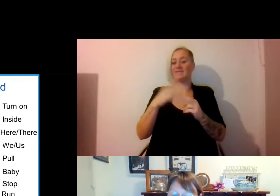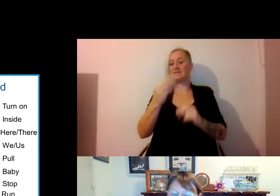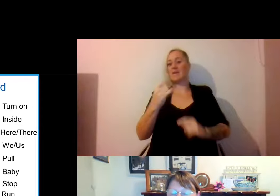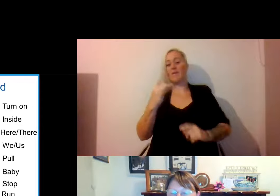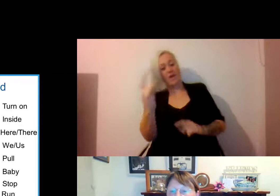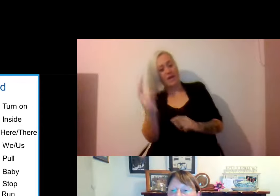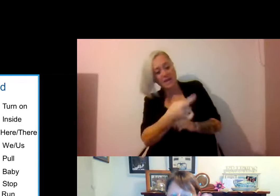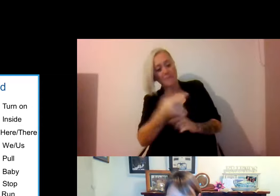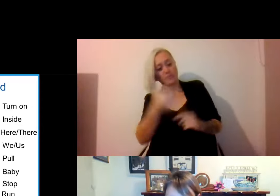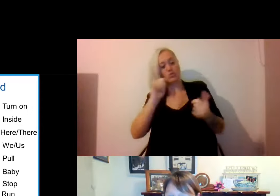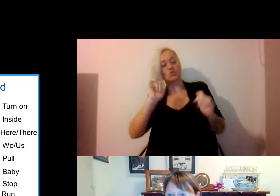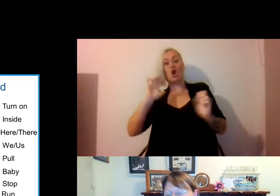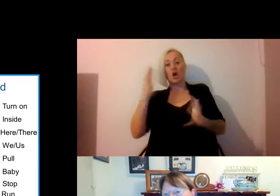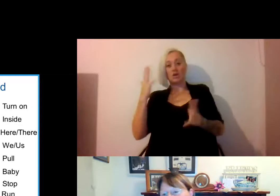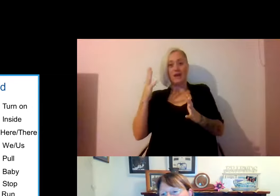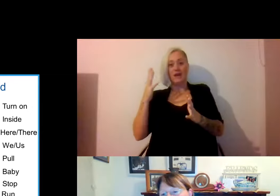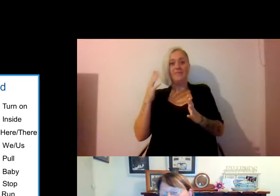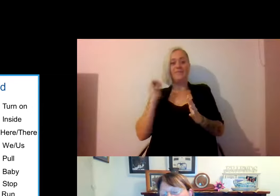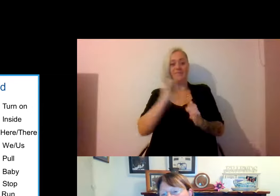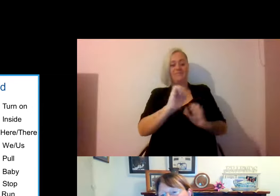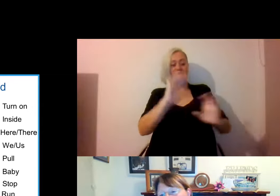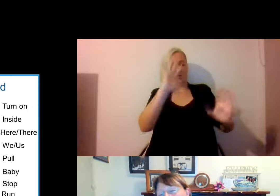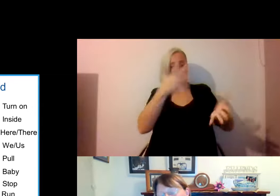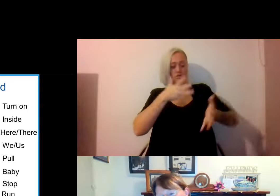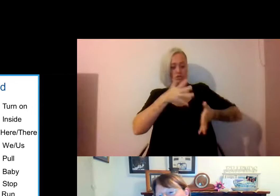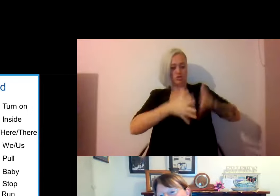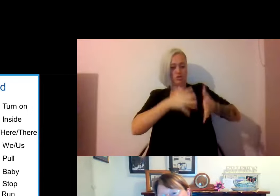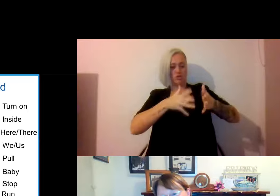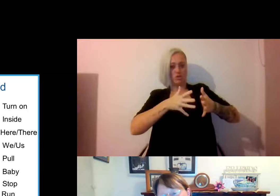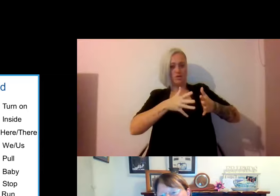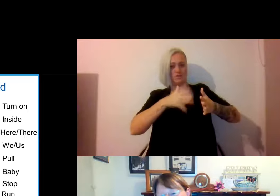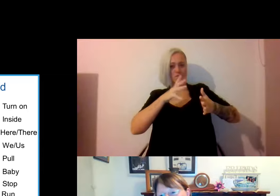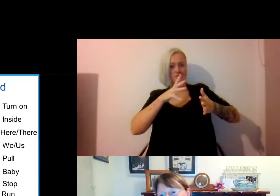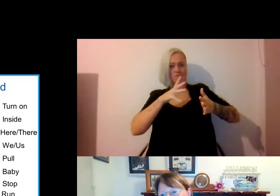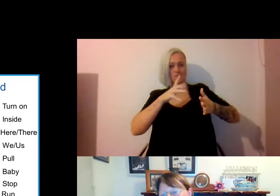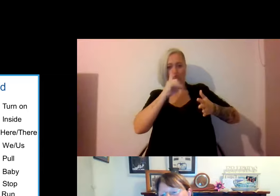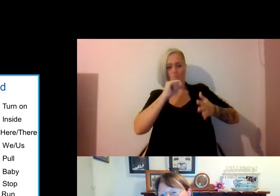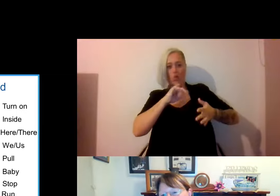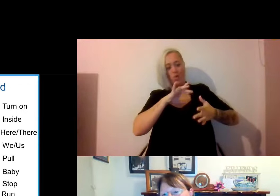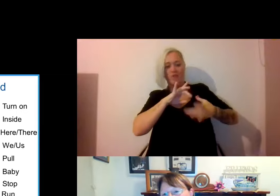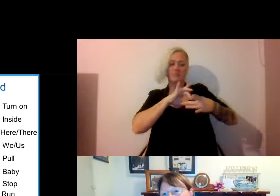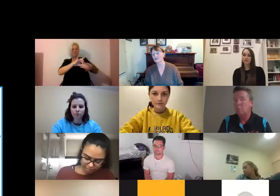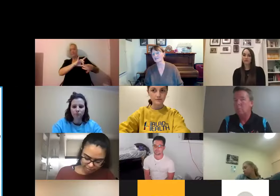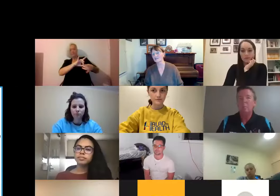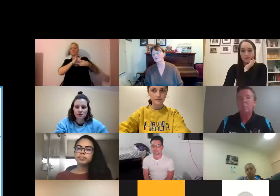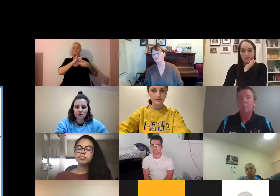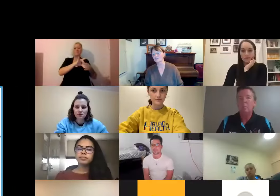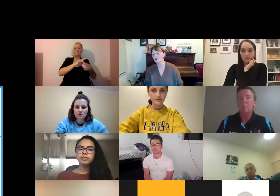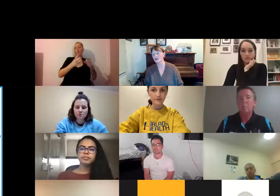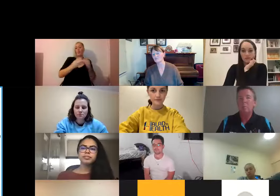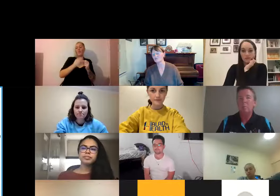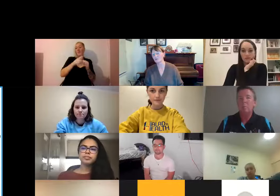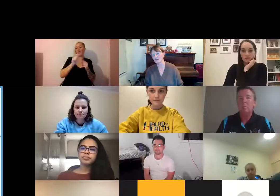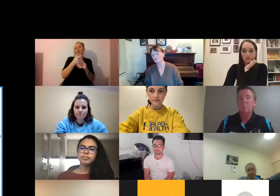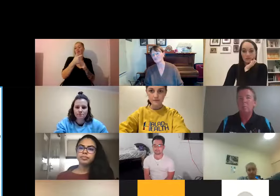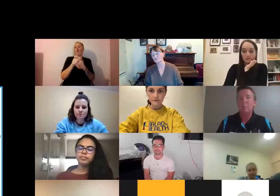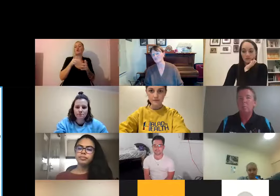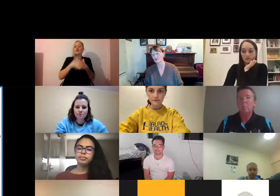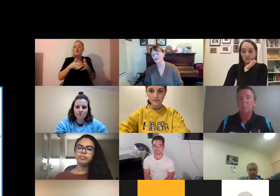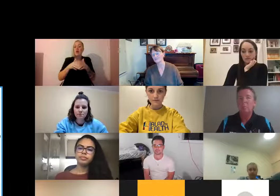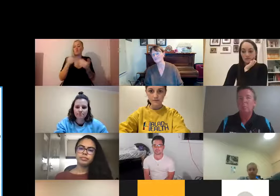using AUSLAN, they're AUSLAN signs, so at least it would give you a little bit of a starting point to be